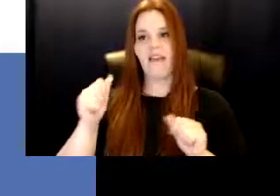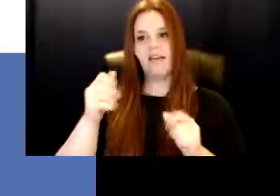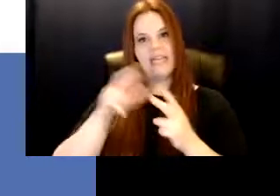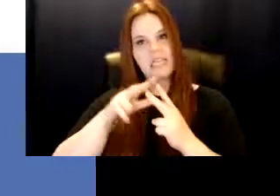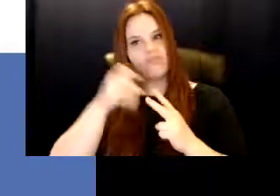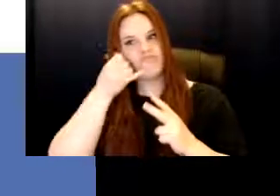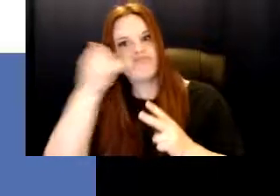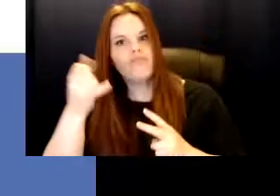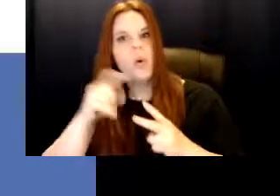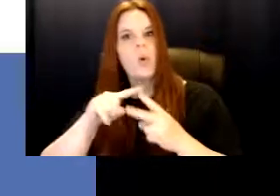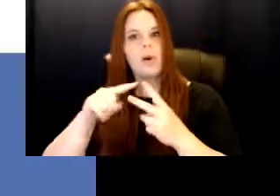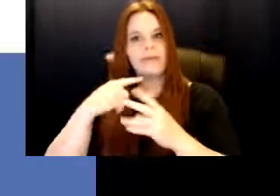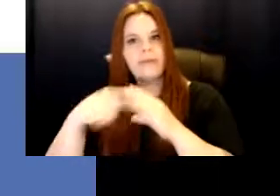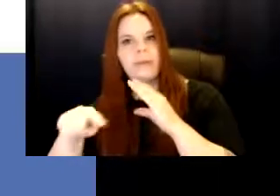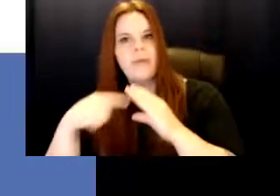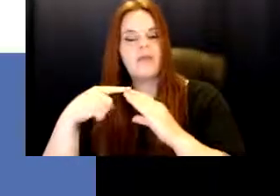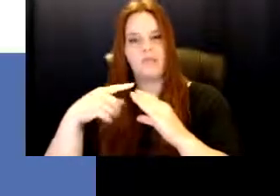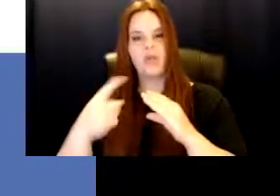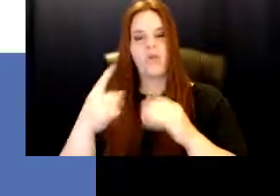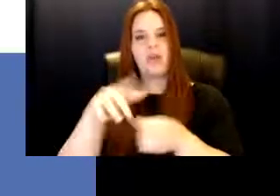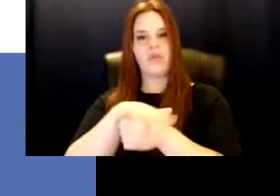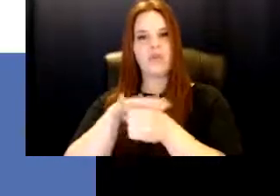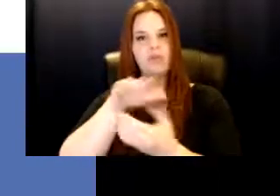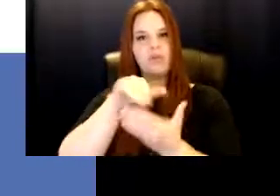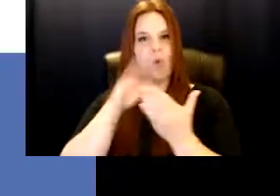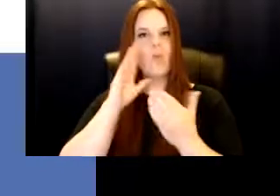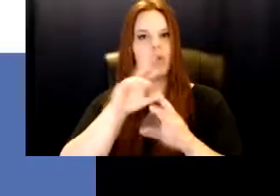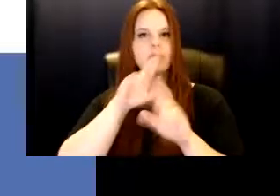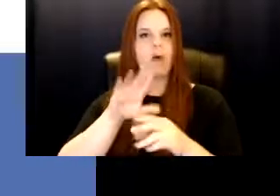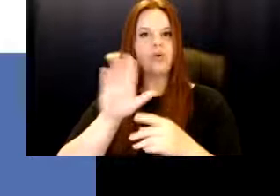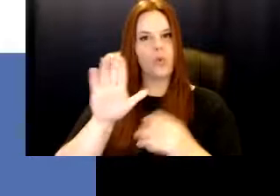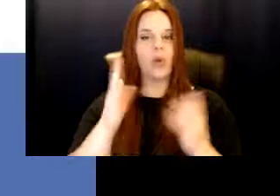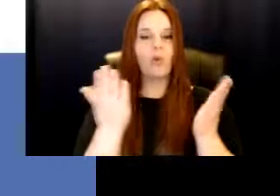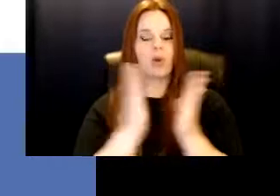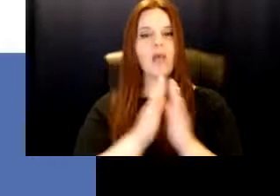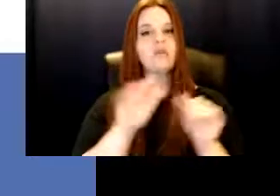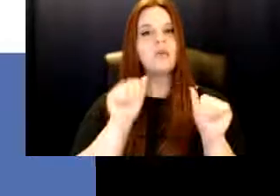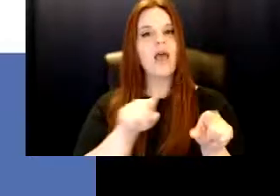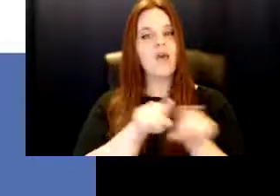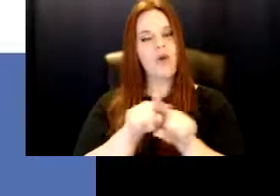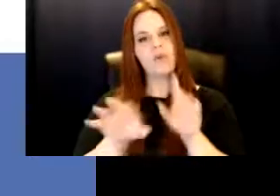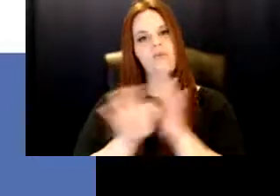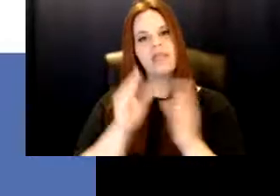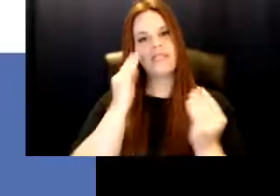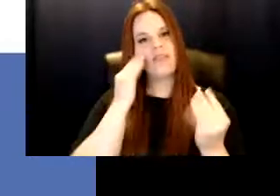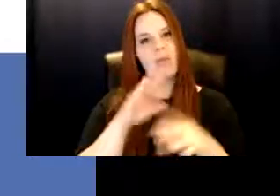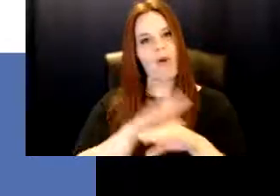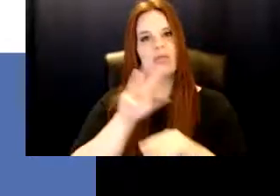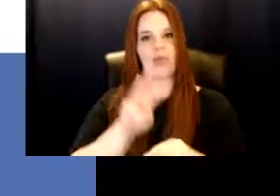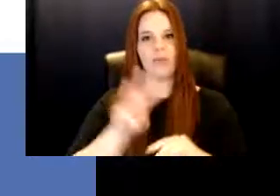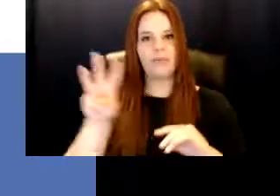email, and one of the regional centers will respond to the request. You can also find this information on our